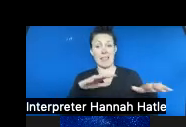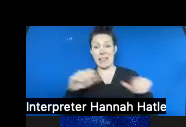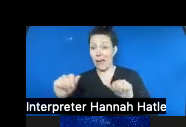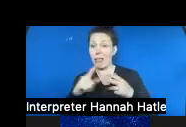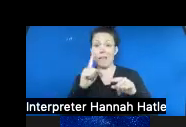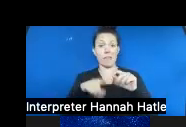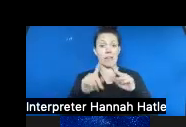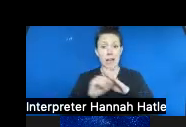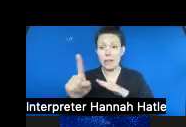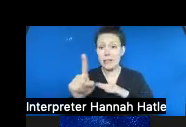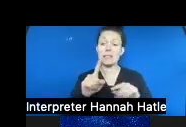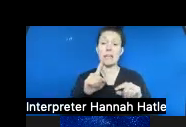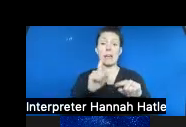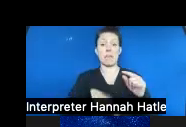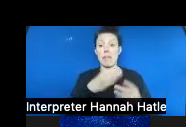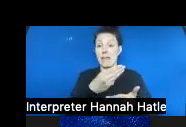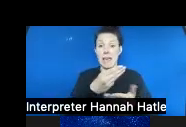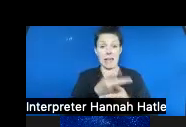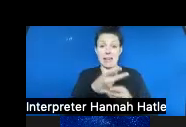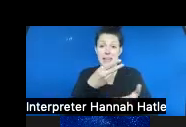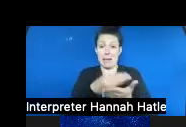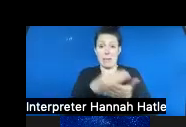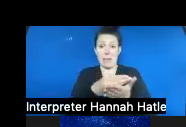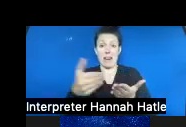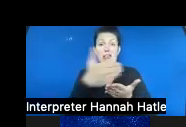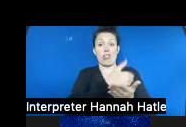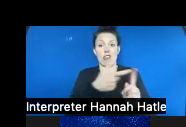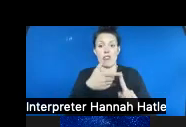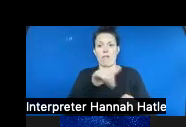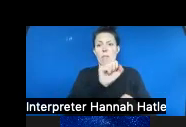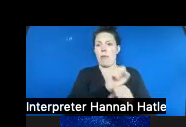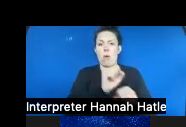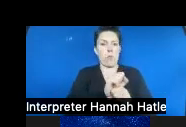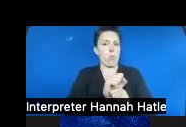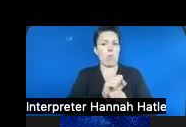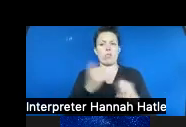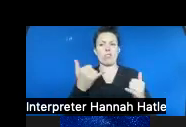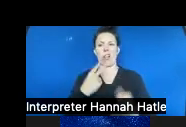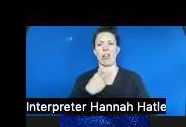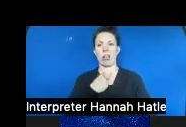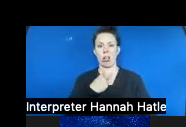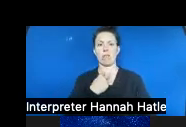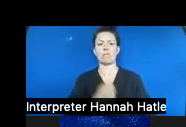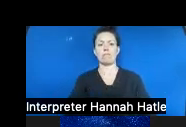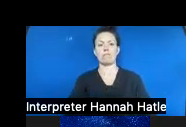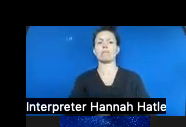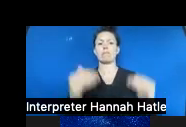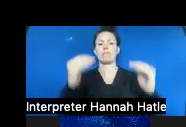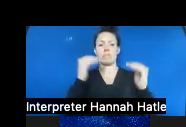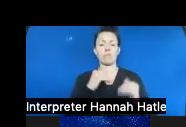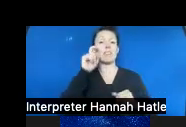get to keep the money that they've got. So sex trafficking, boom, recruitment, being